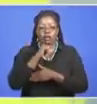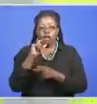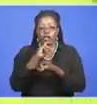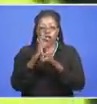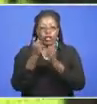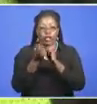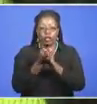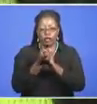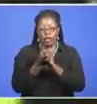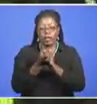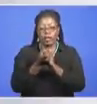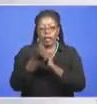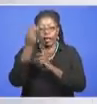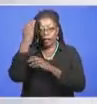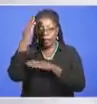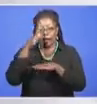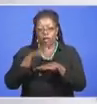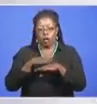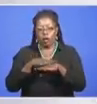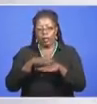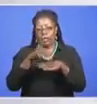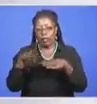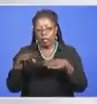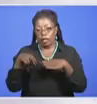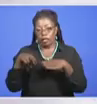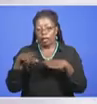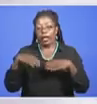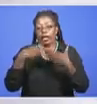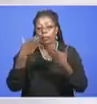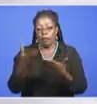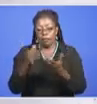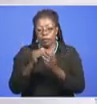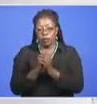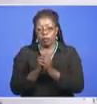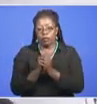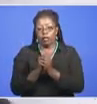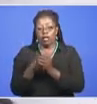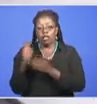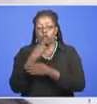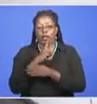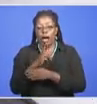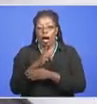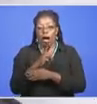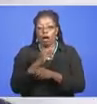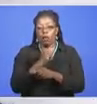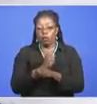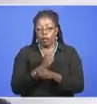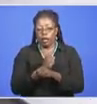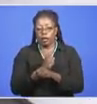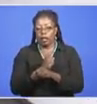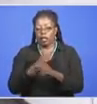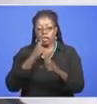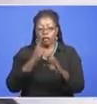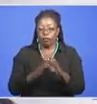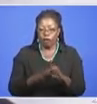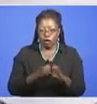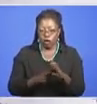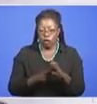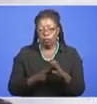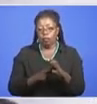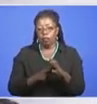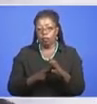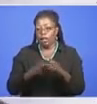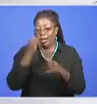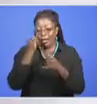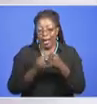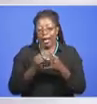the deadline commitment. We are working very hard. The August 10th deadline is a firm deadline.